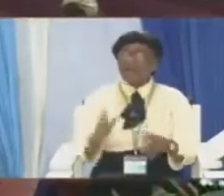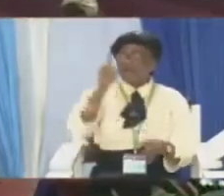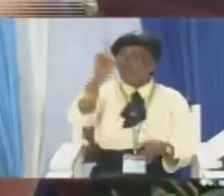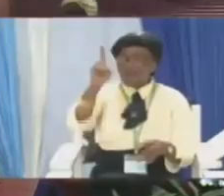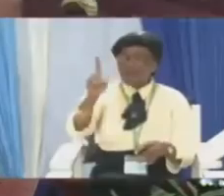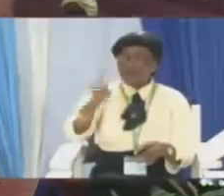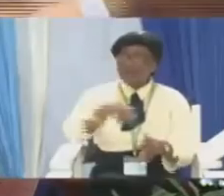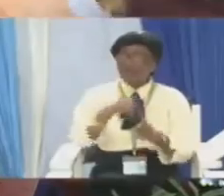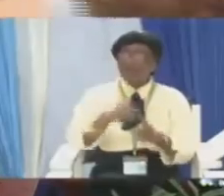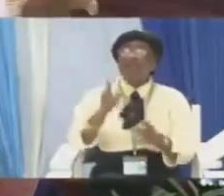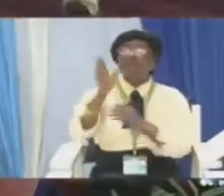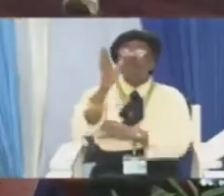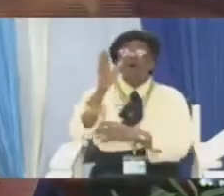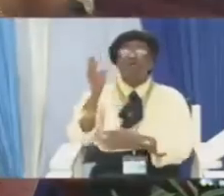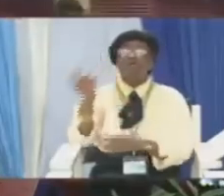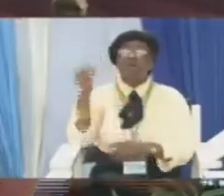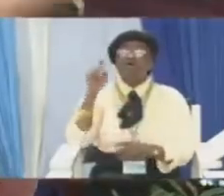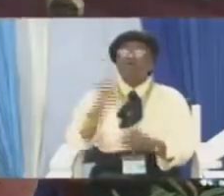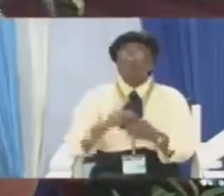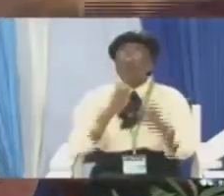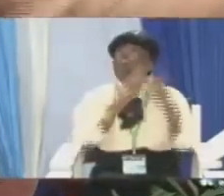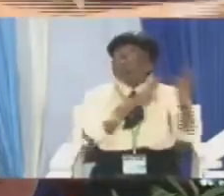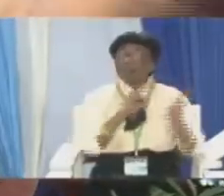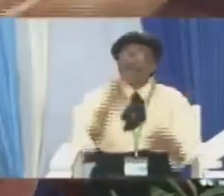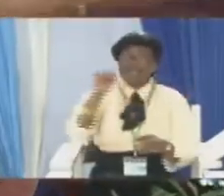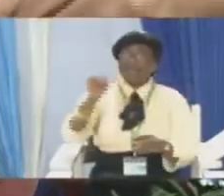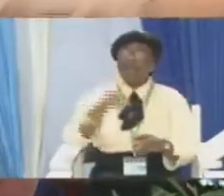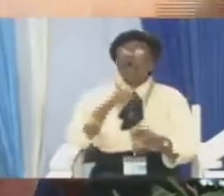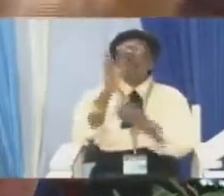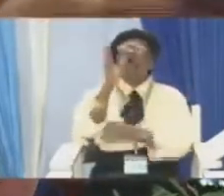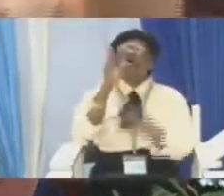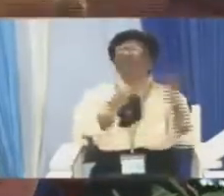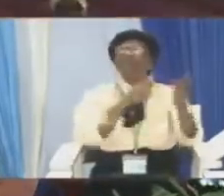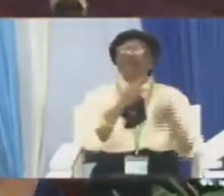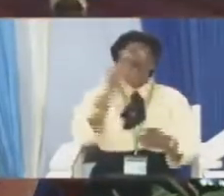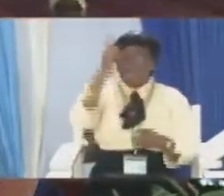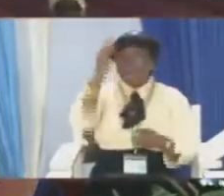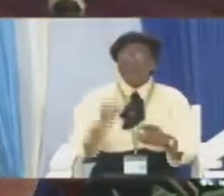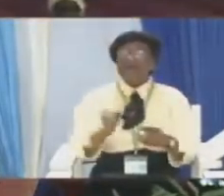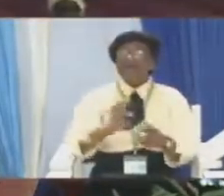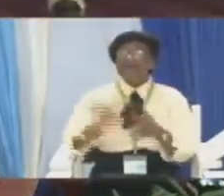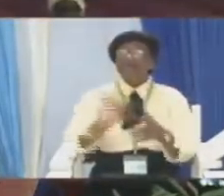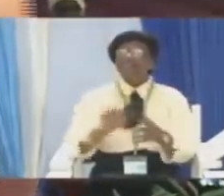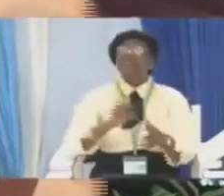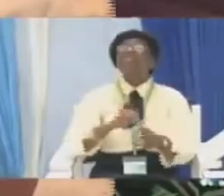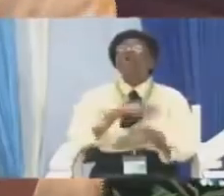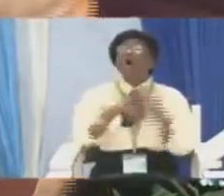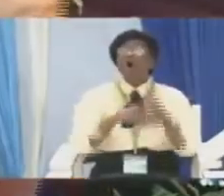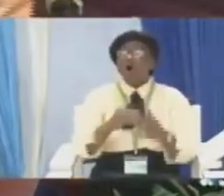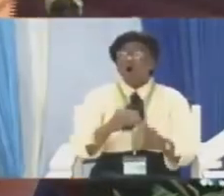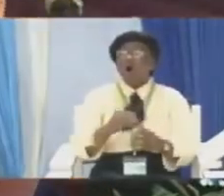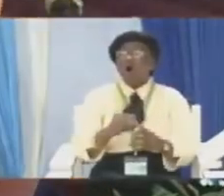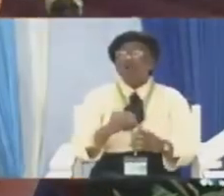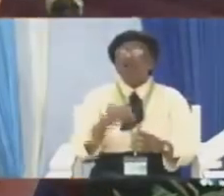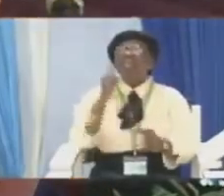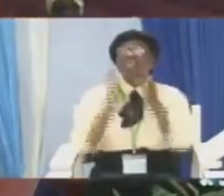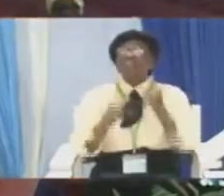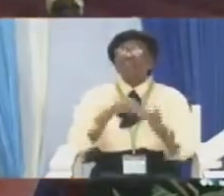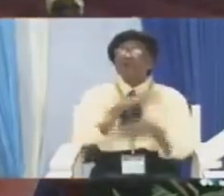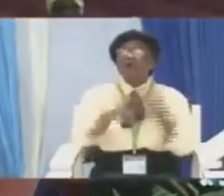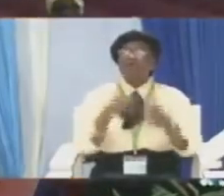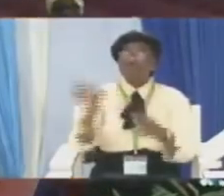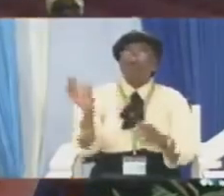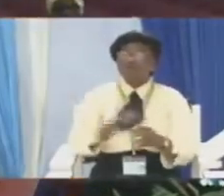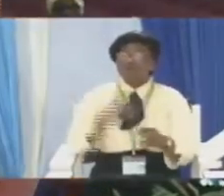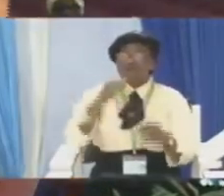God was to reply him, God replied by counting all. All. What about this? All. See, if all of us have made up